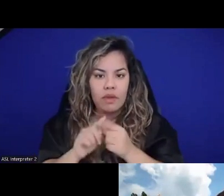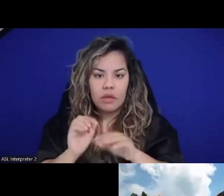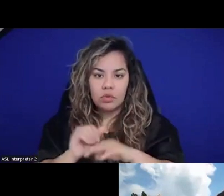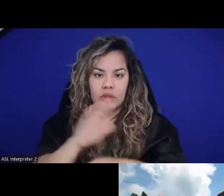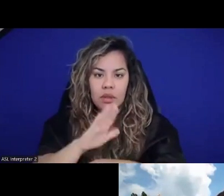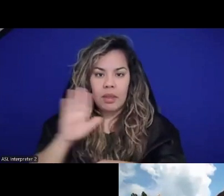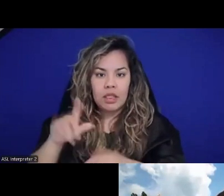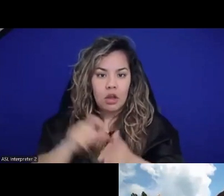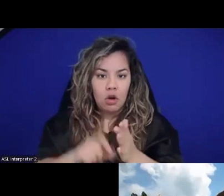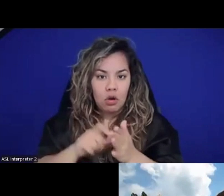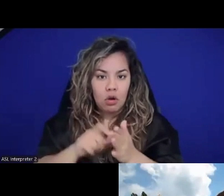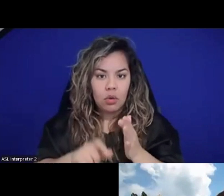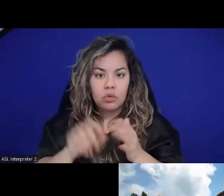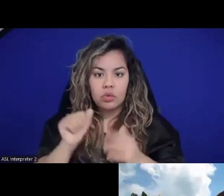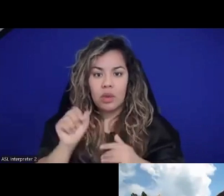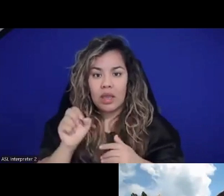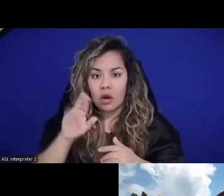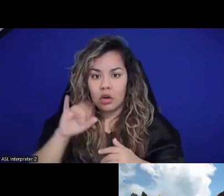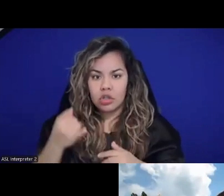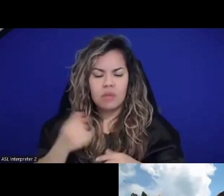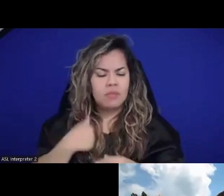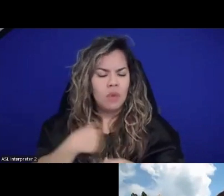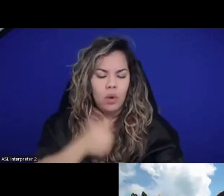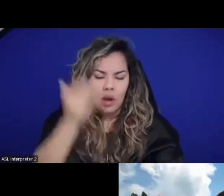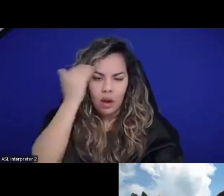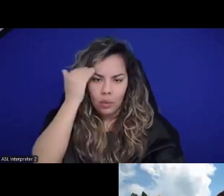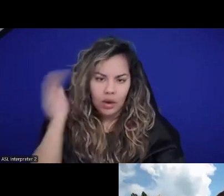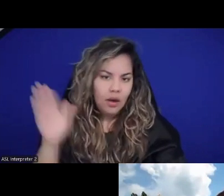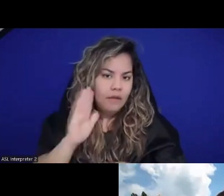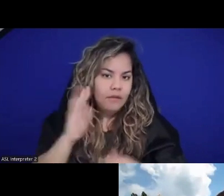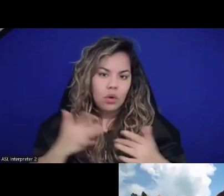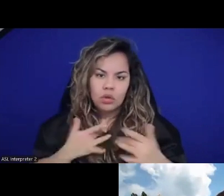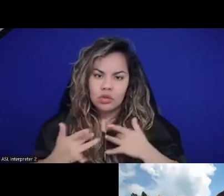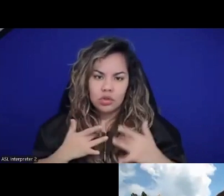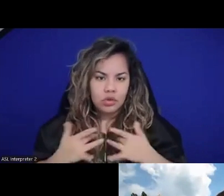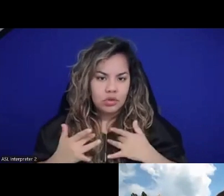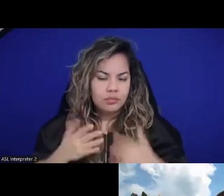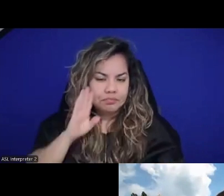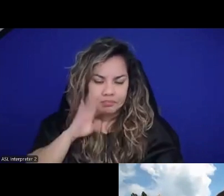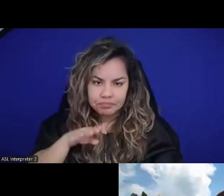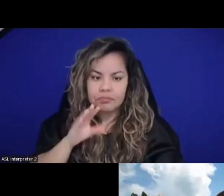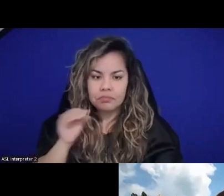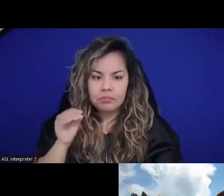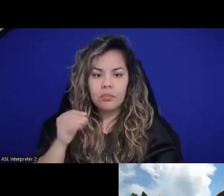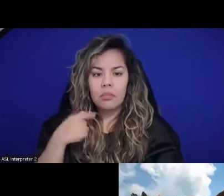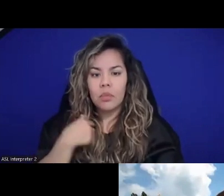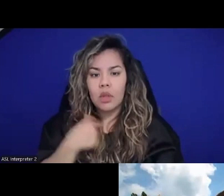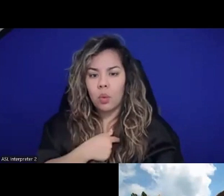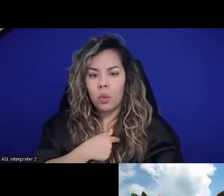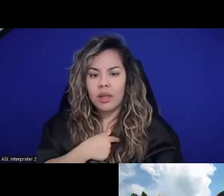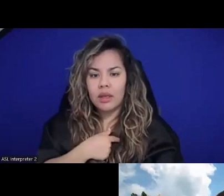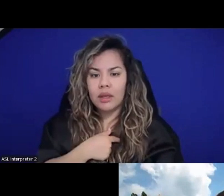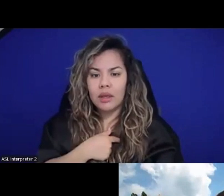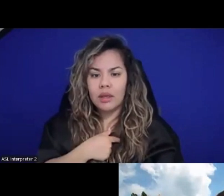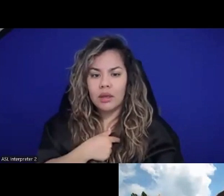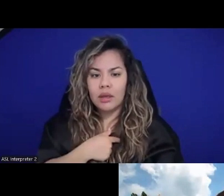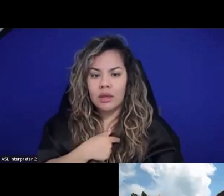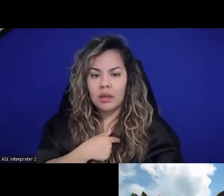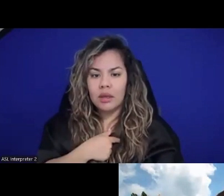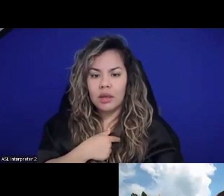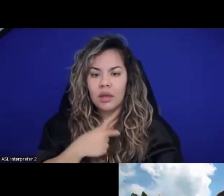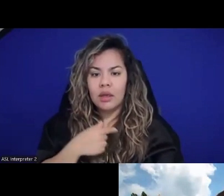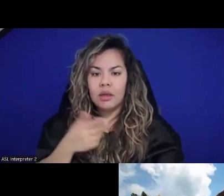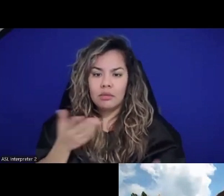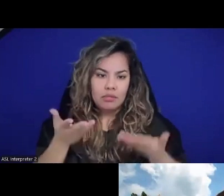we are aware of your concern. And we would like to we as